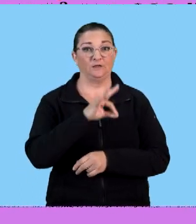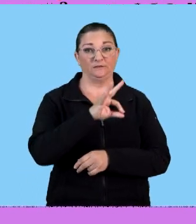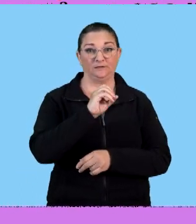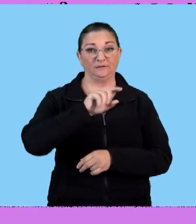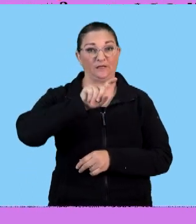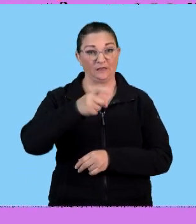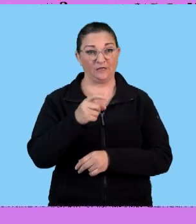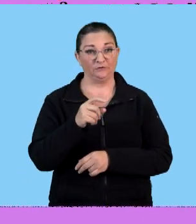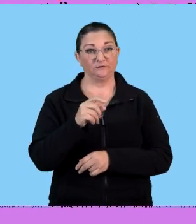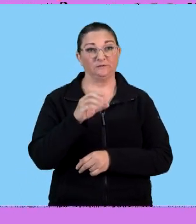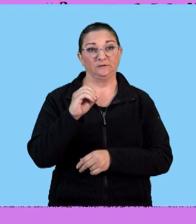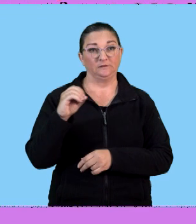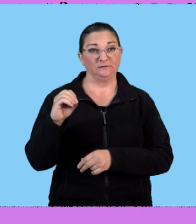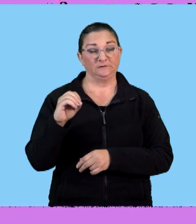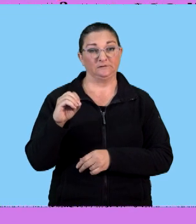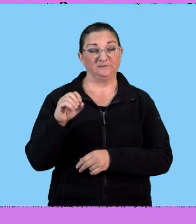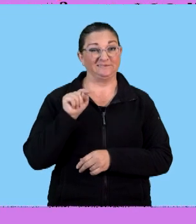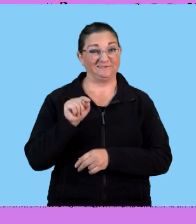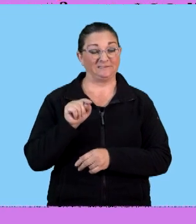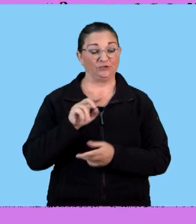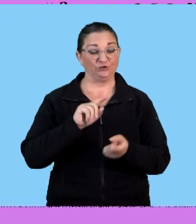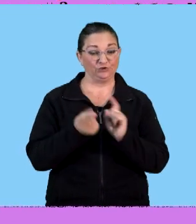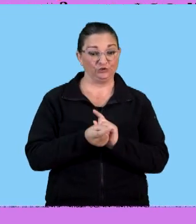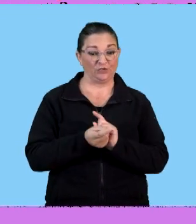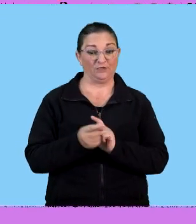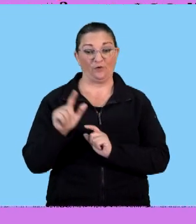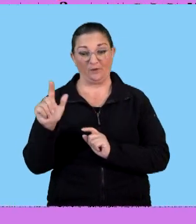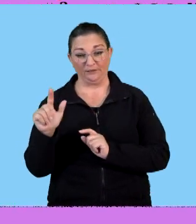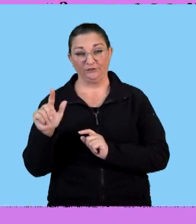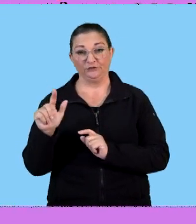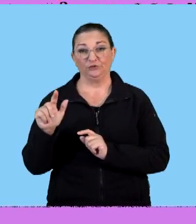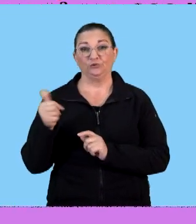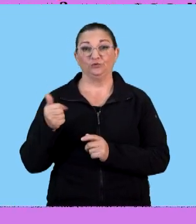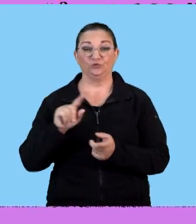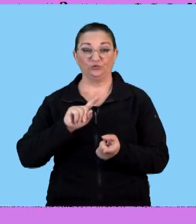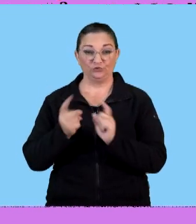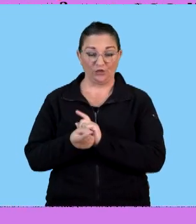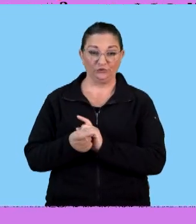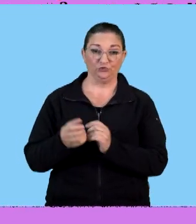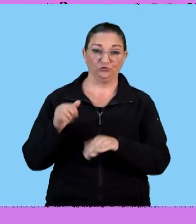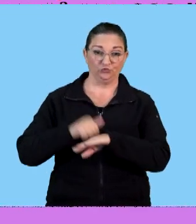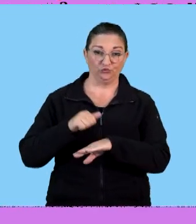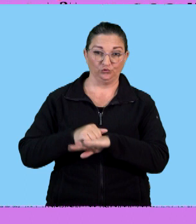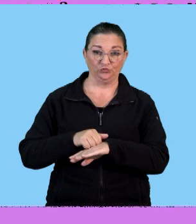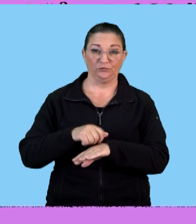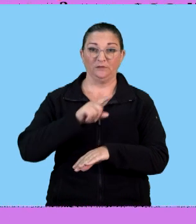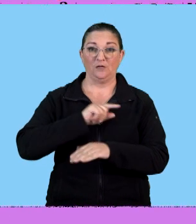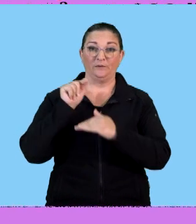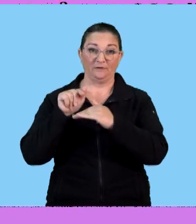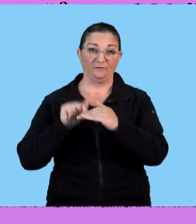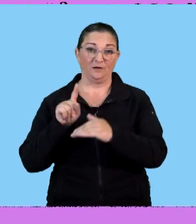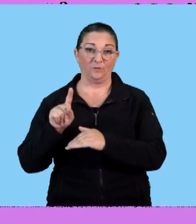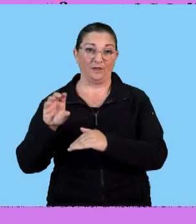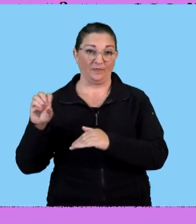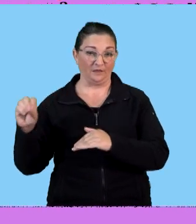converted the 30,000 liters from a liquid state to a solid state by dividing 30,000 by 1,000, right?